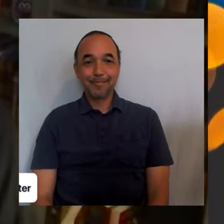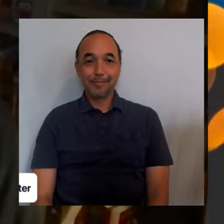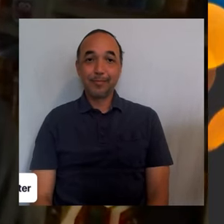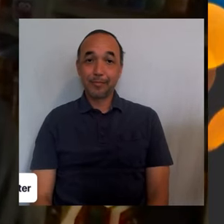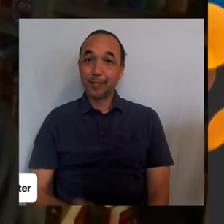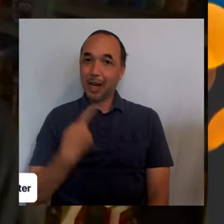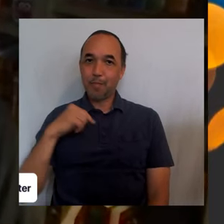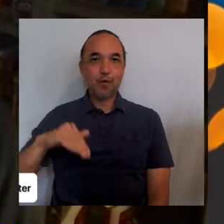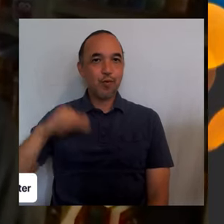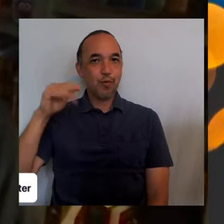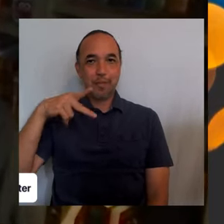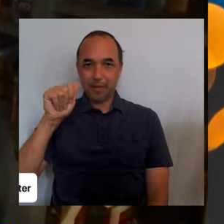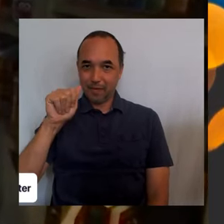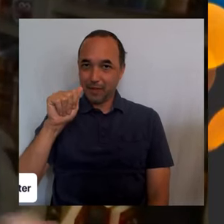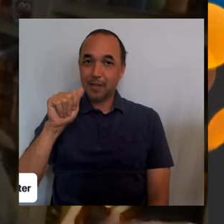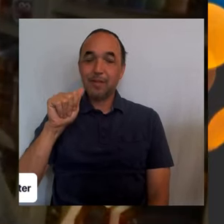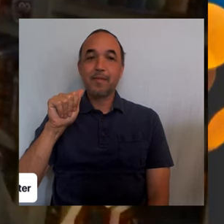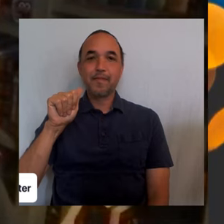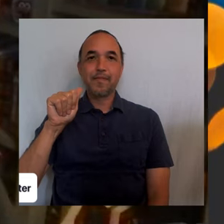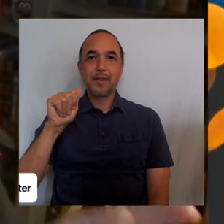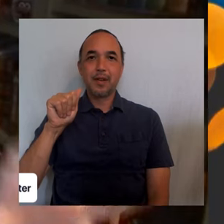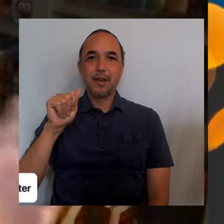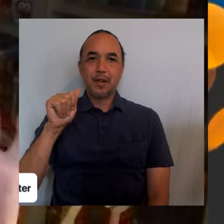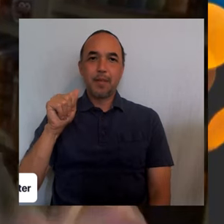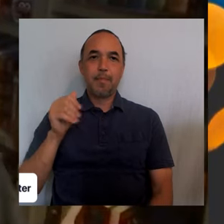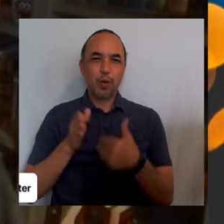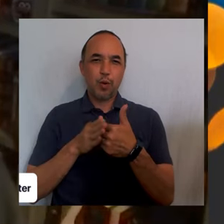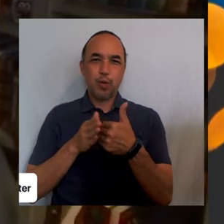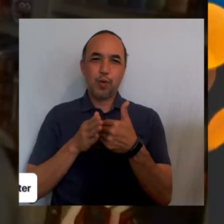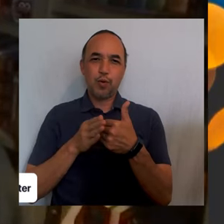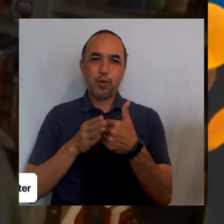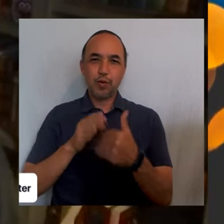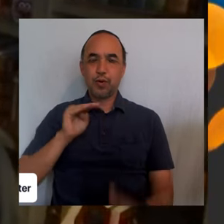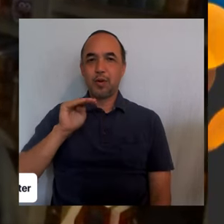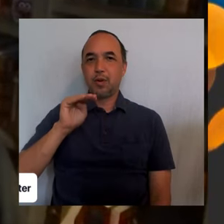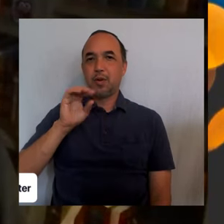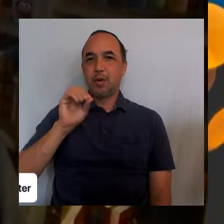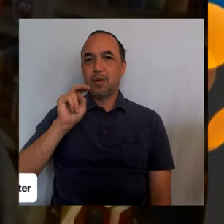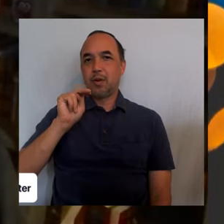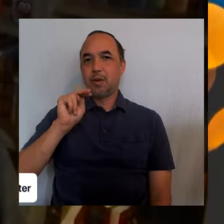I grew up there, right outside of Monroeville,